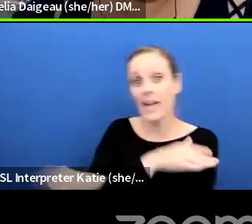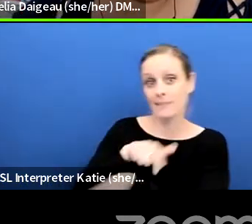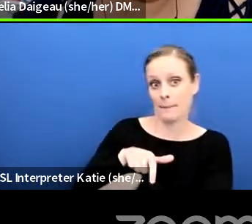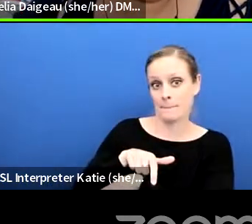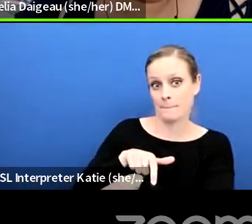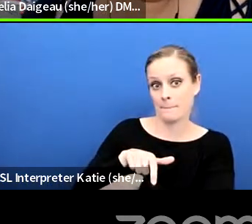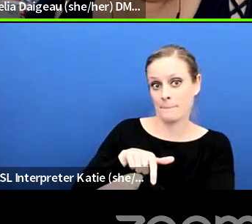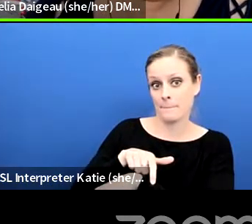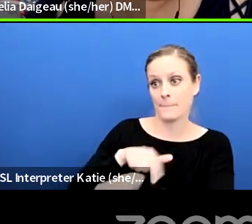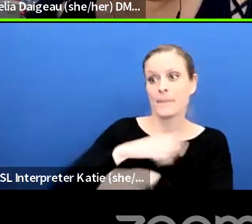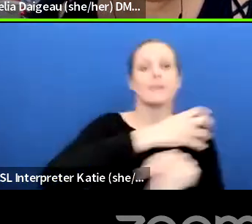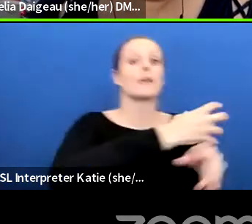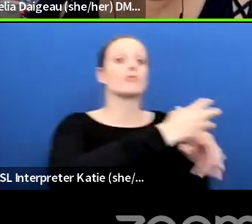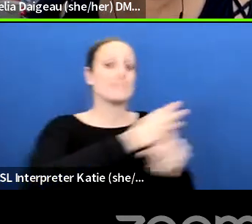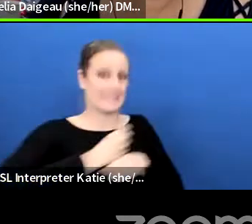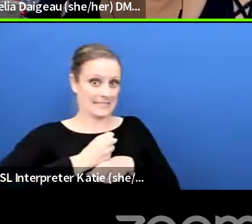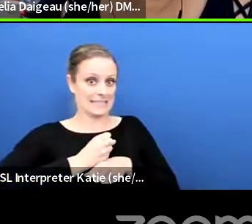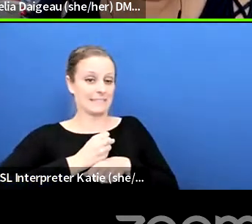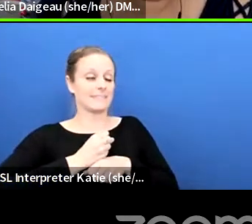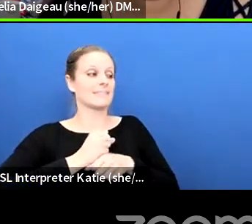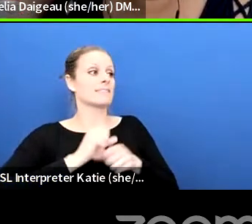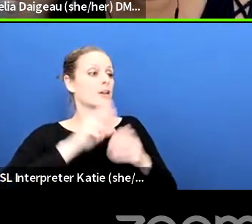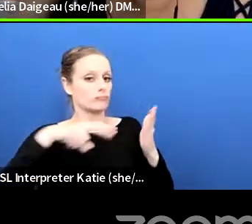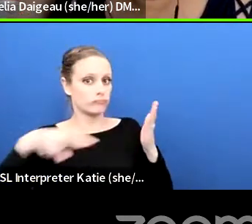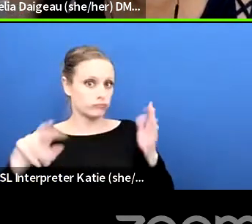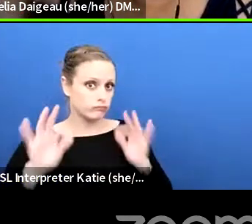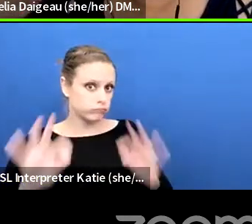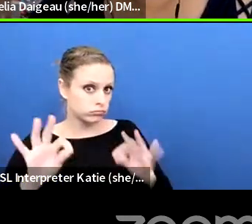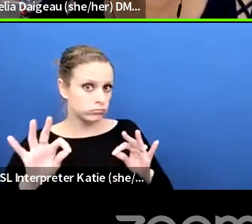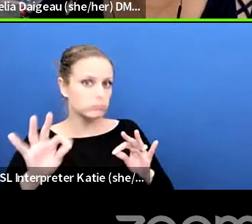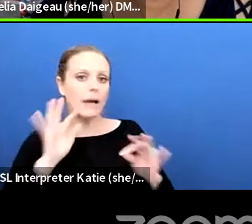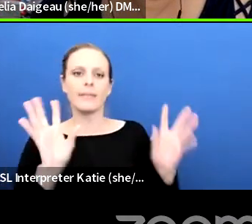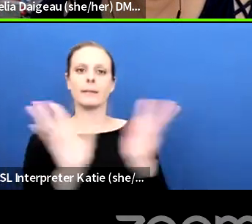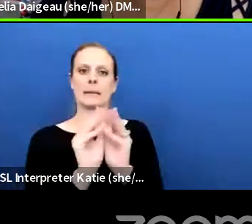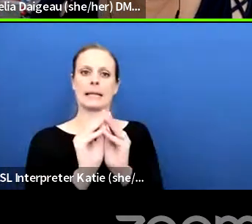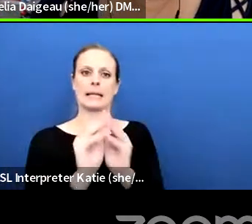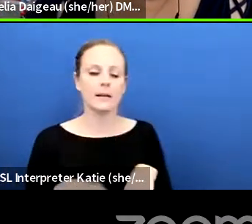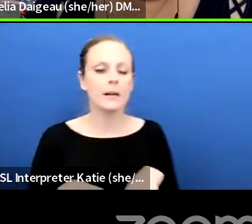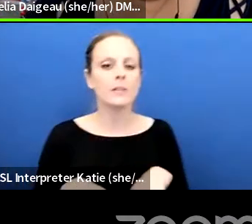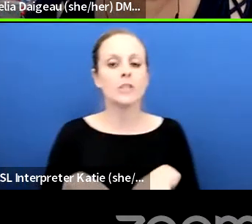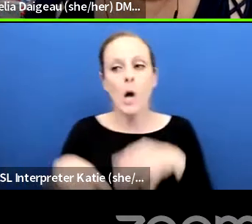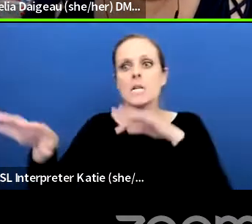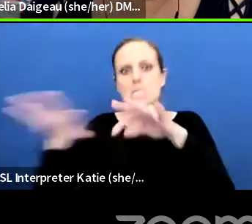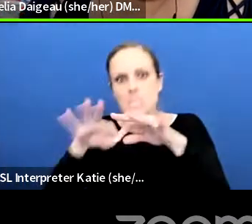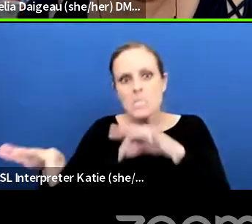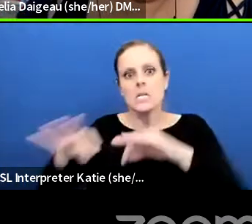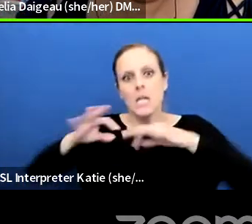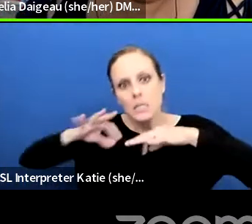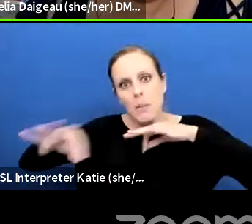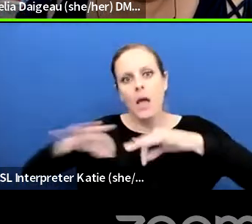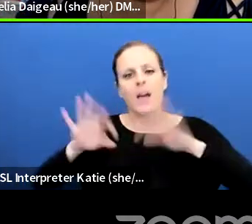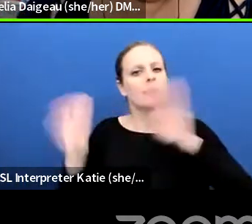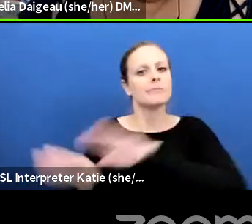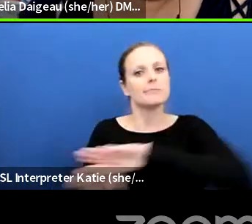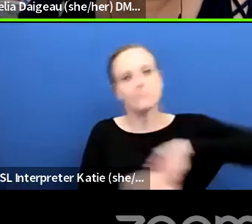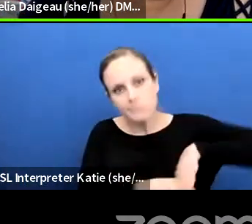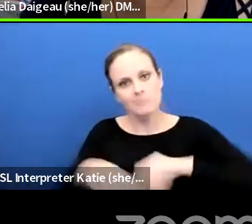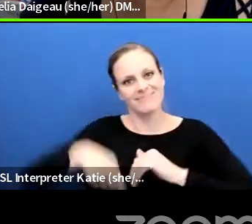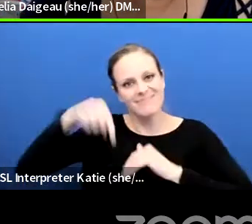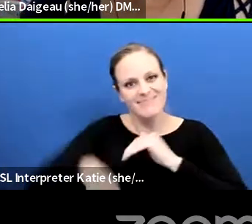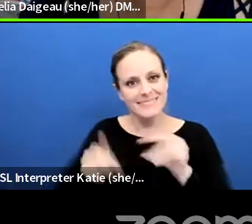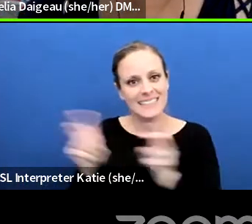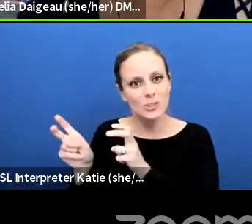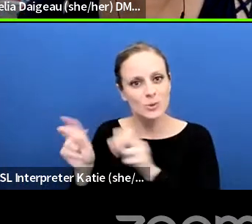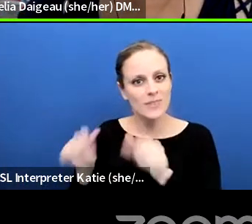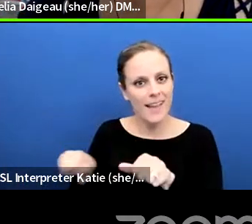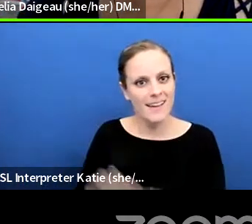their reference. So then you can maybe, instead of spending time on education, you can spend time on talking about the issues. So I